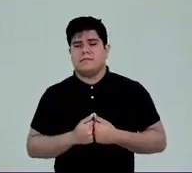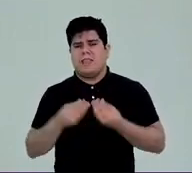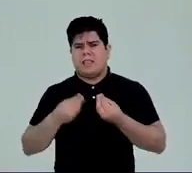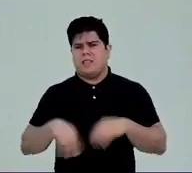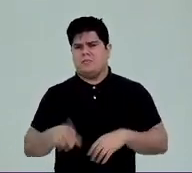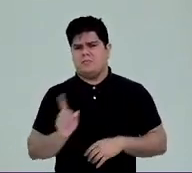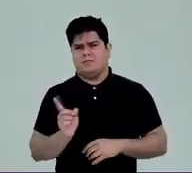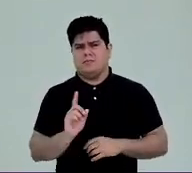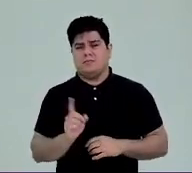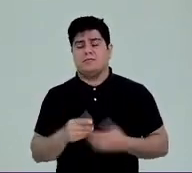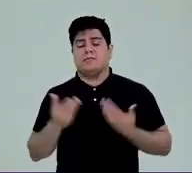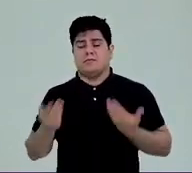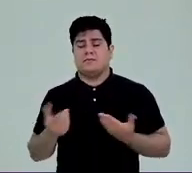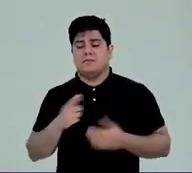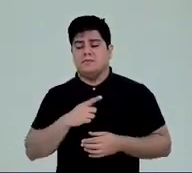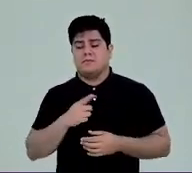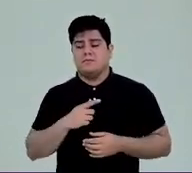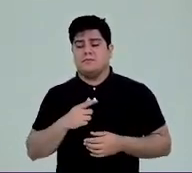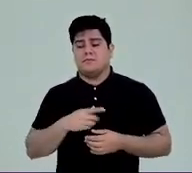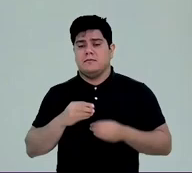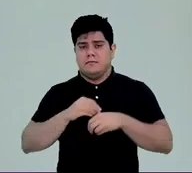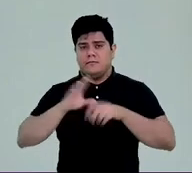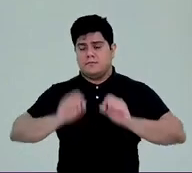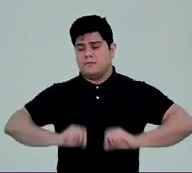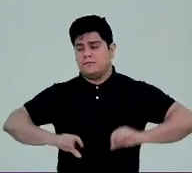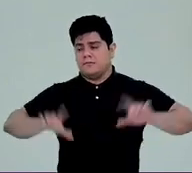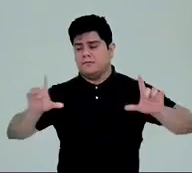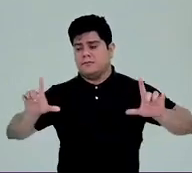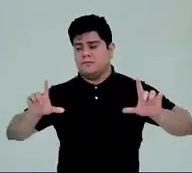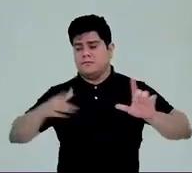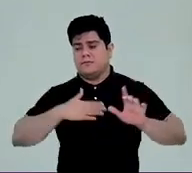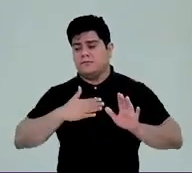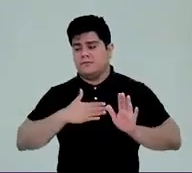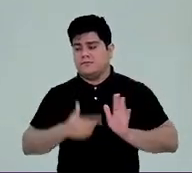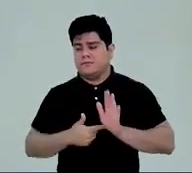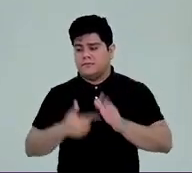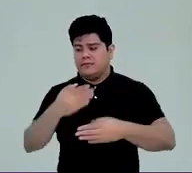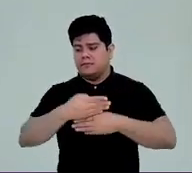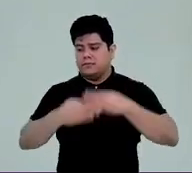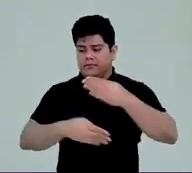I can be really quick. Let me see.